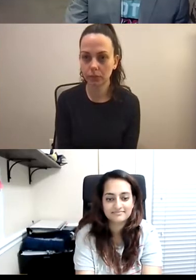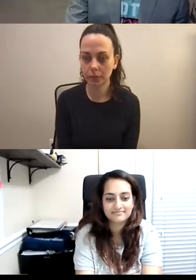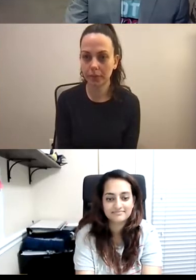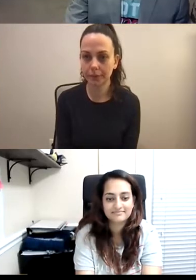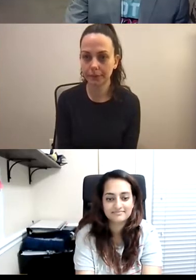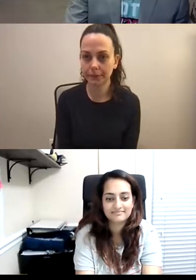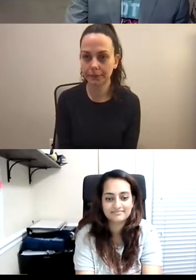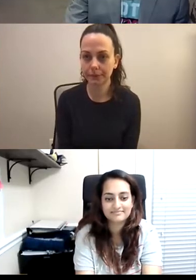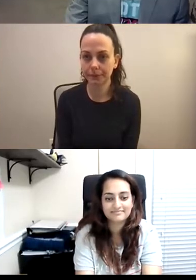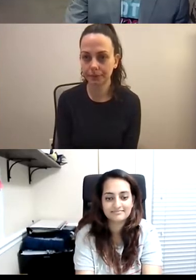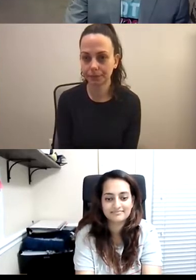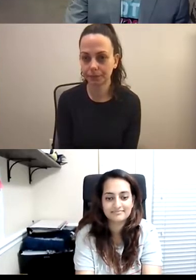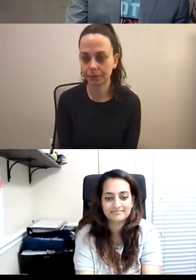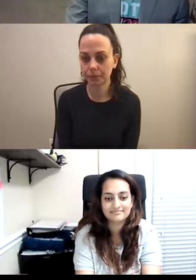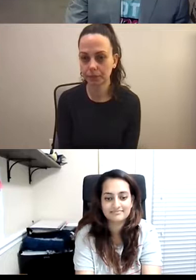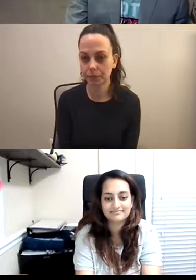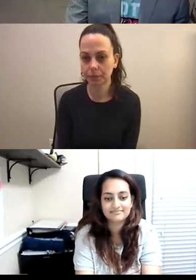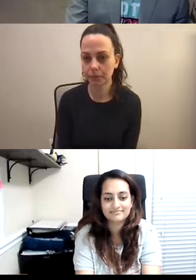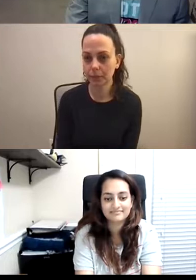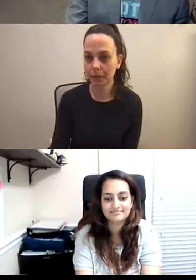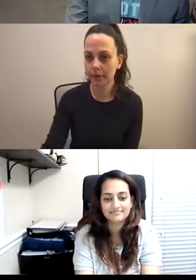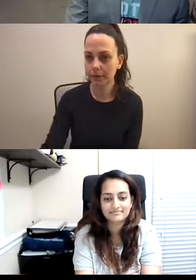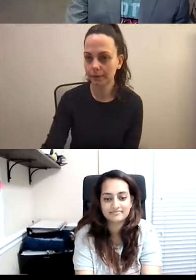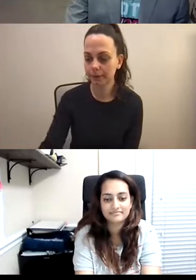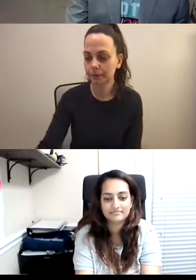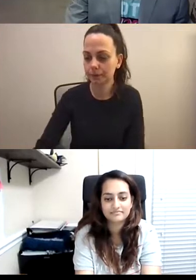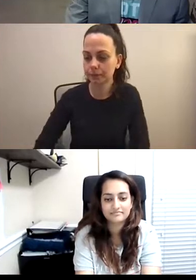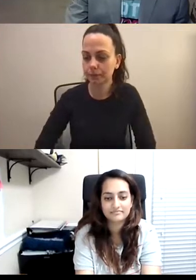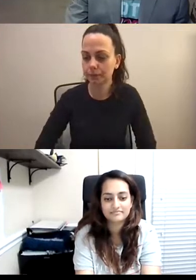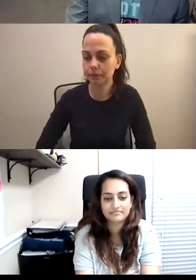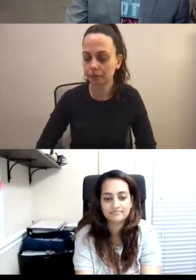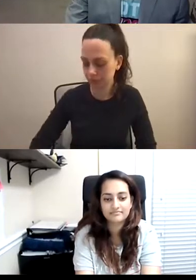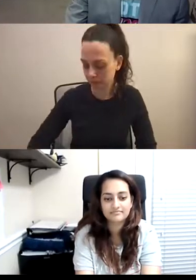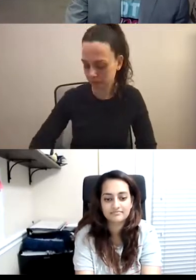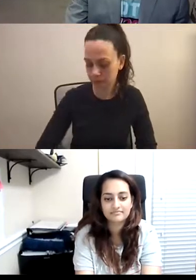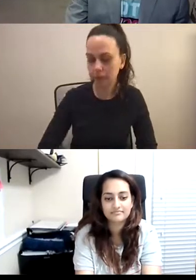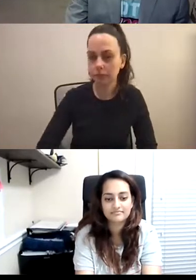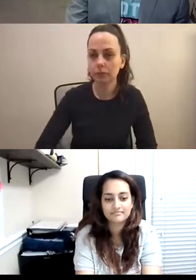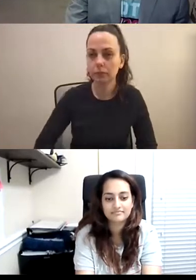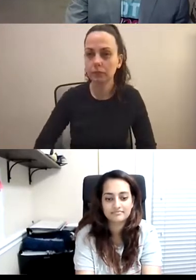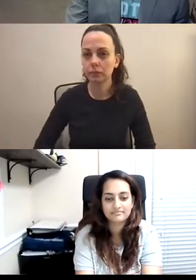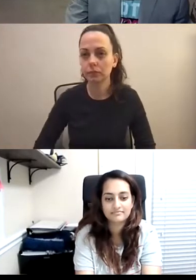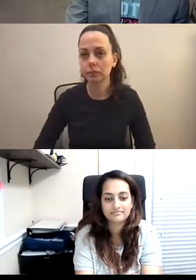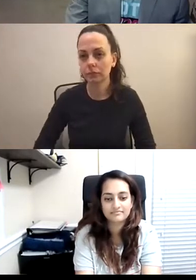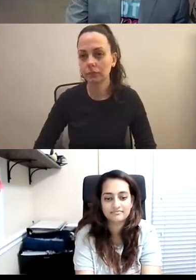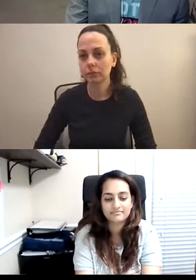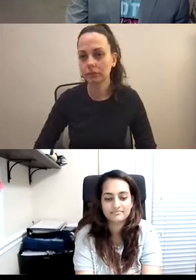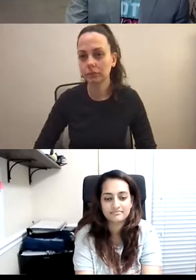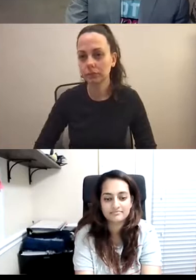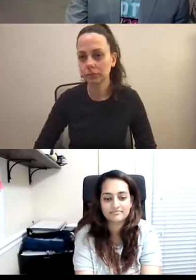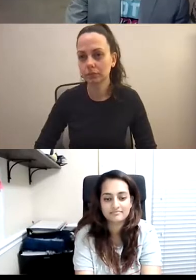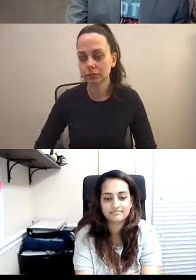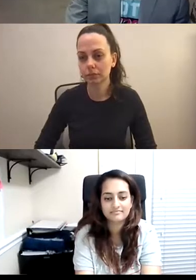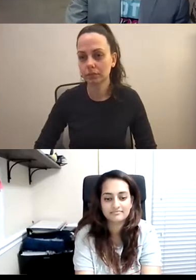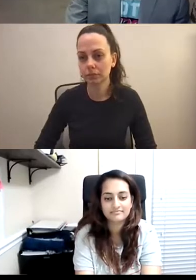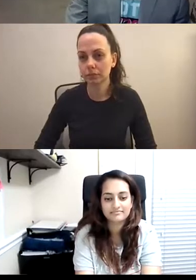to help you because I know then we can do what we're going to do. And I am always afraid to tell somebody that I'm interested in the level of